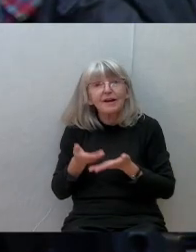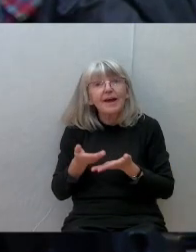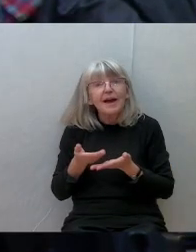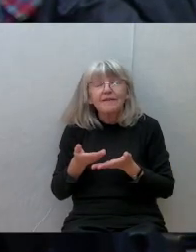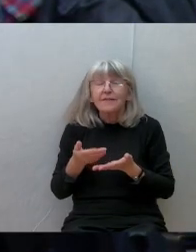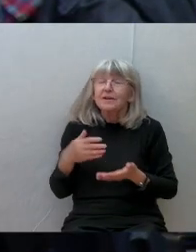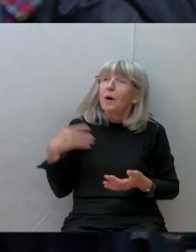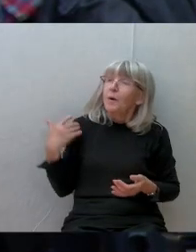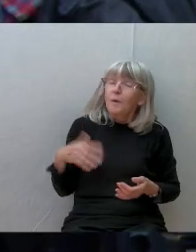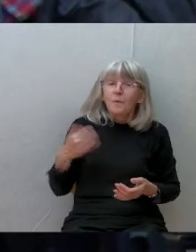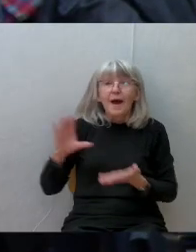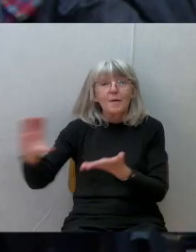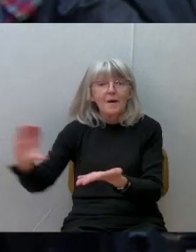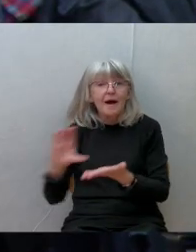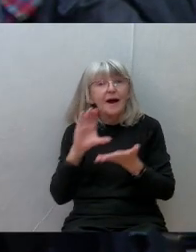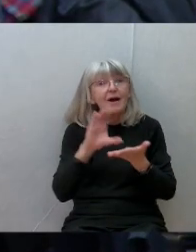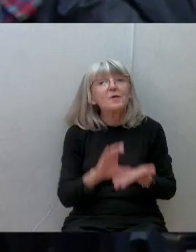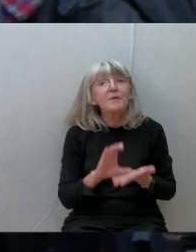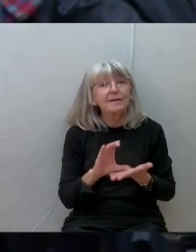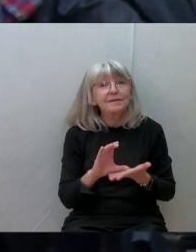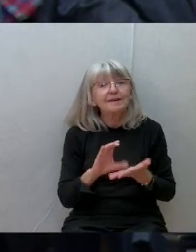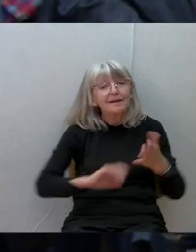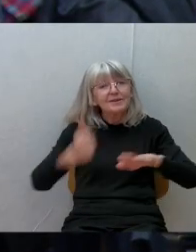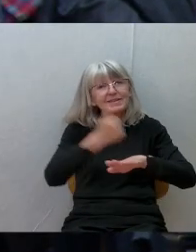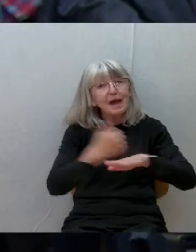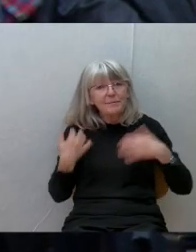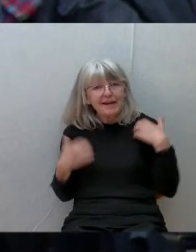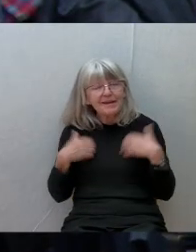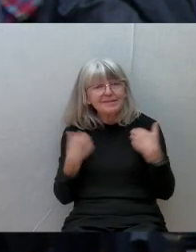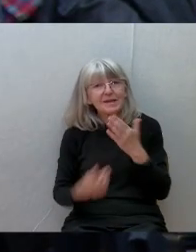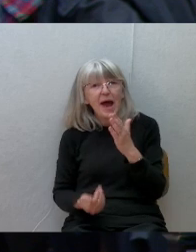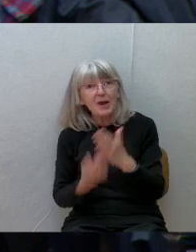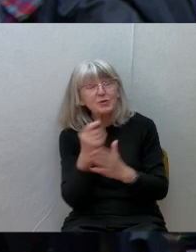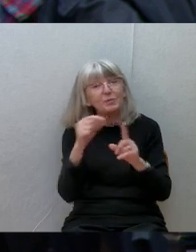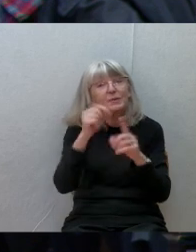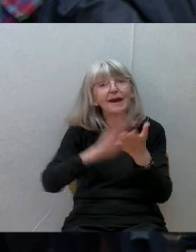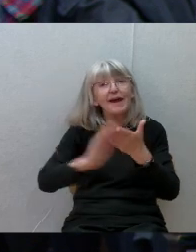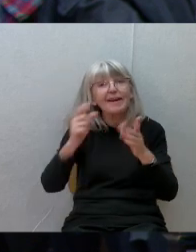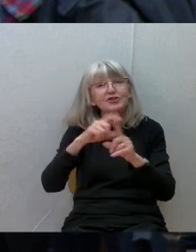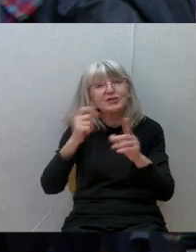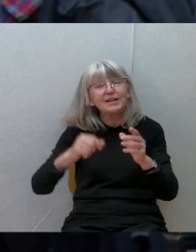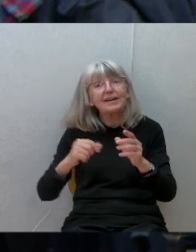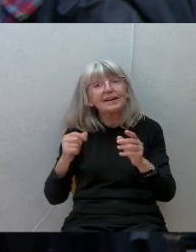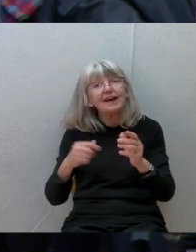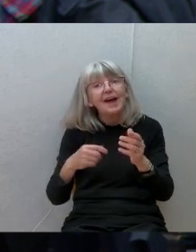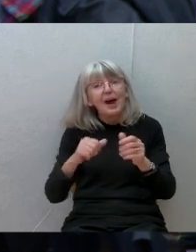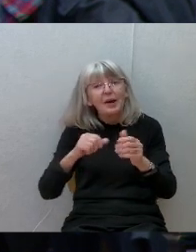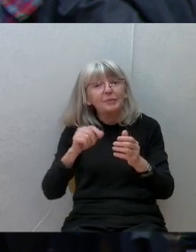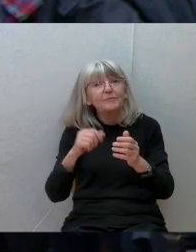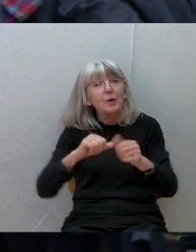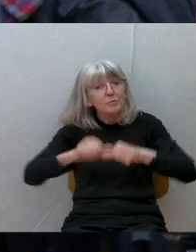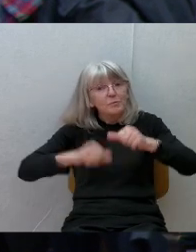extraordinarily competitive grant to launch an exciting new large-scale PhD program linked to innovation and